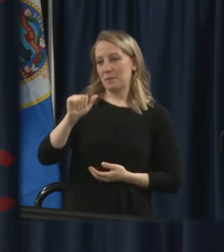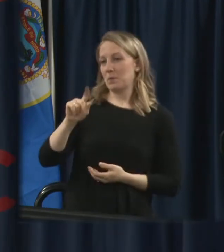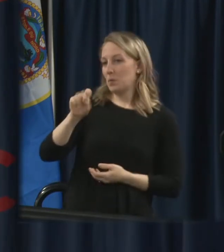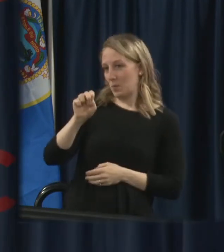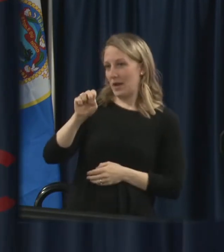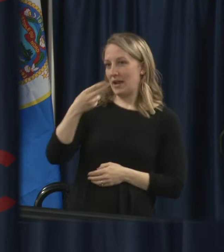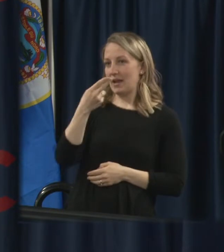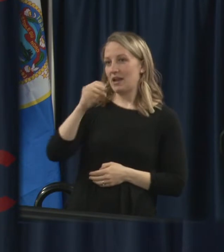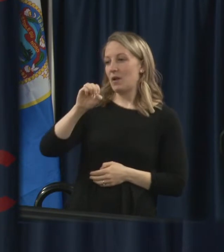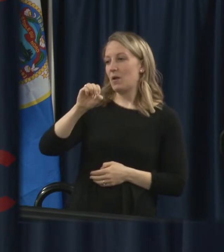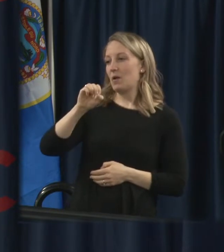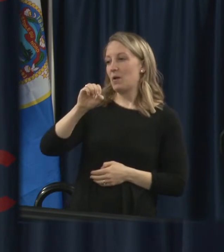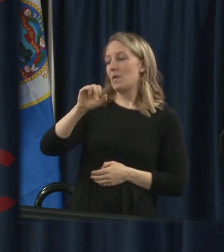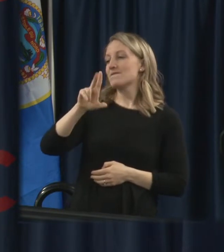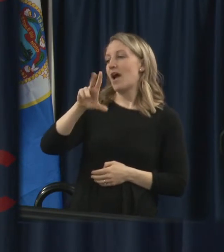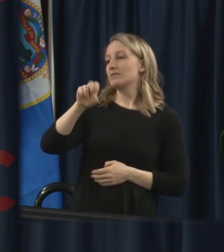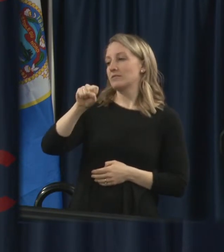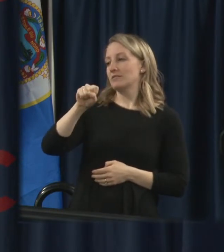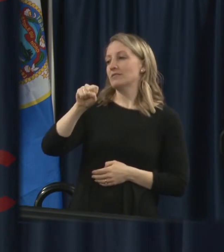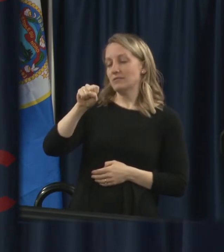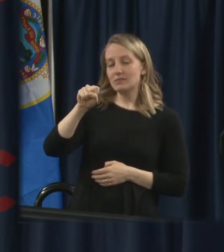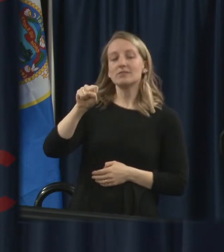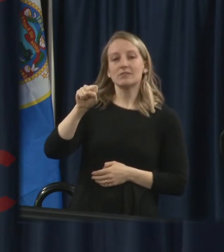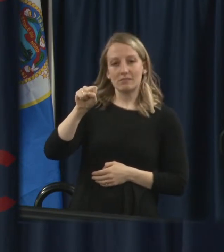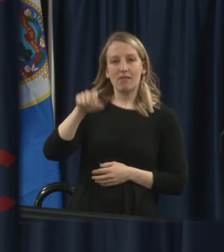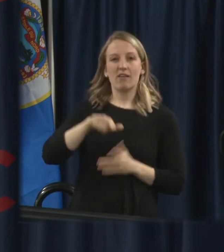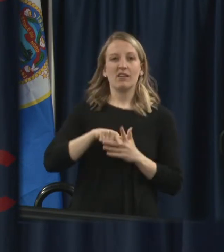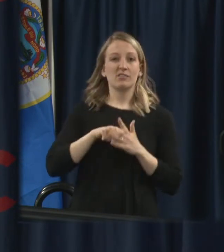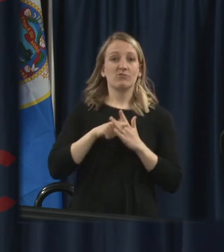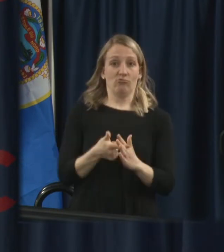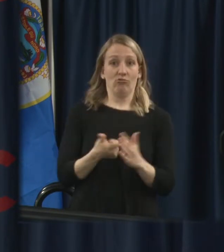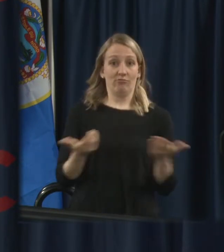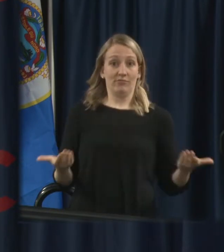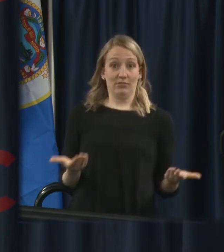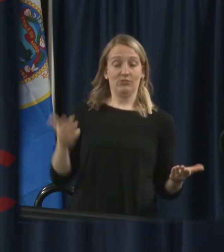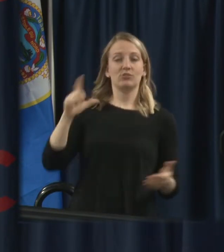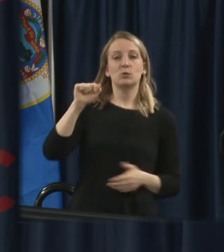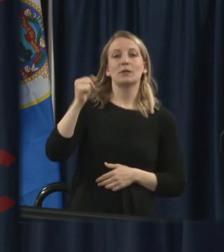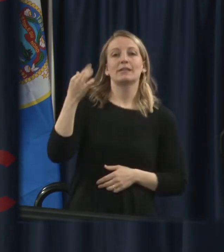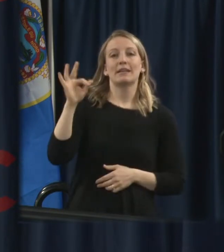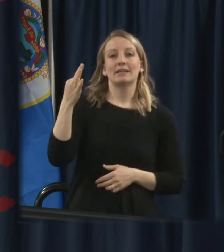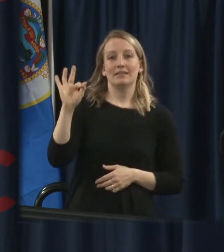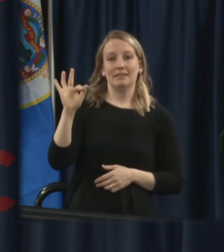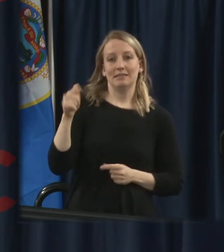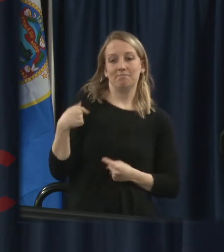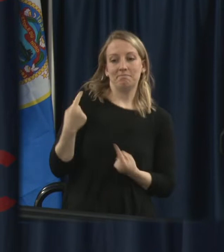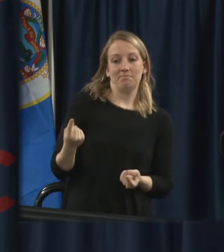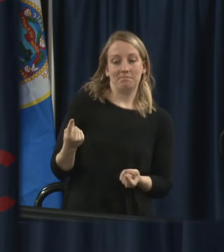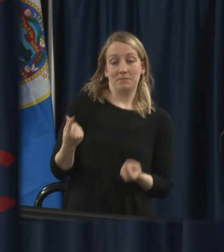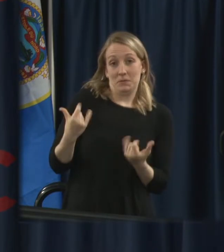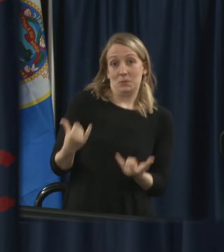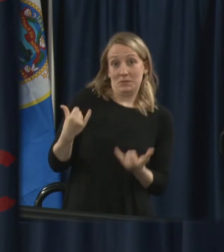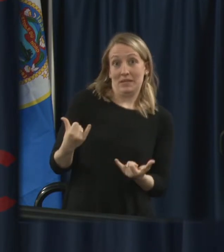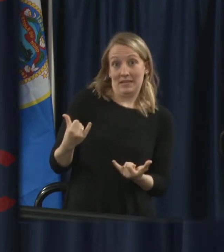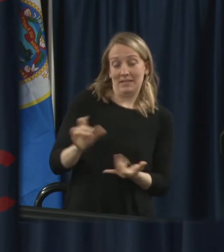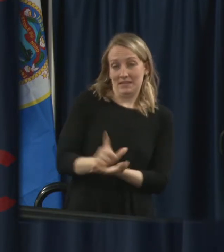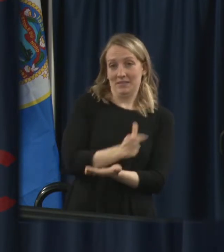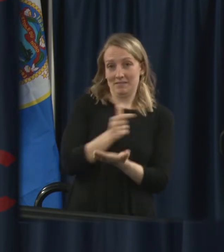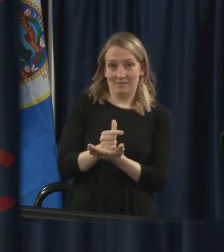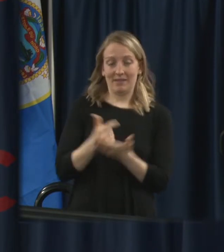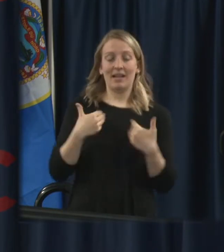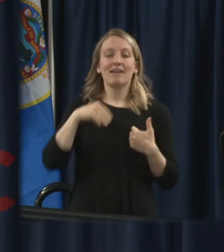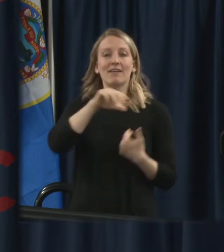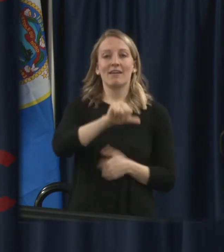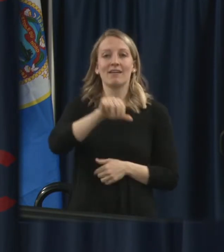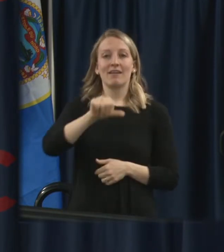Wade Hofus. And Wade began his career at Central Lakes College in 2019. Today, he graduates with an Associate